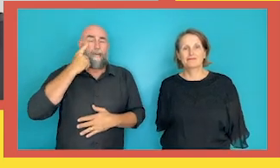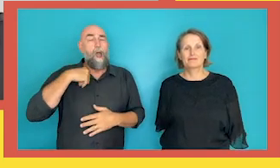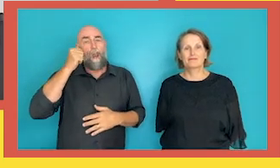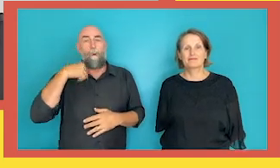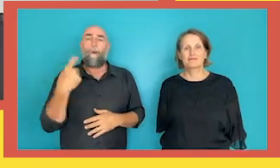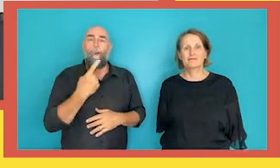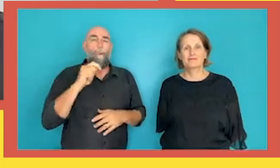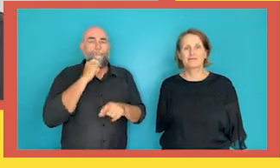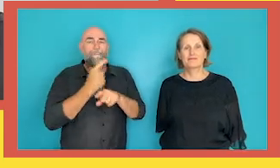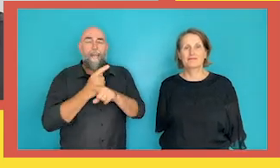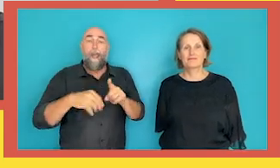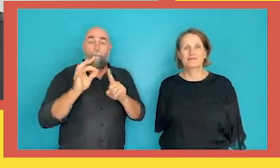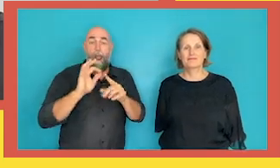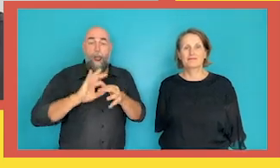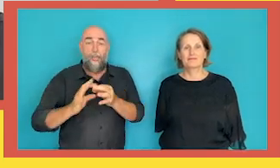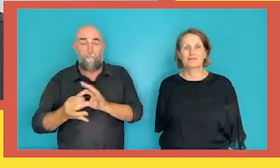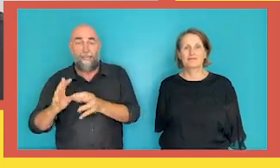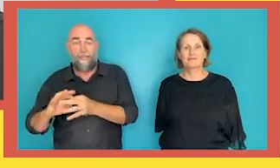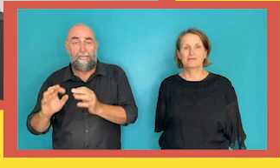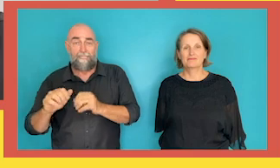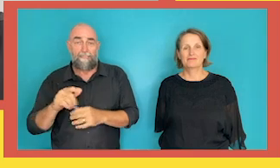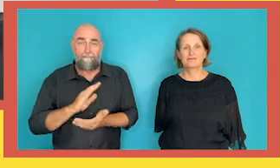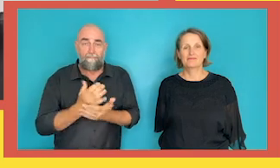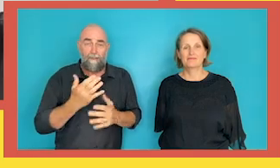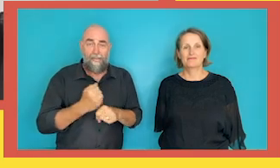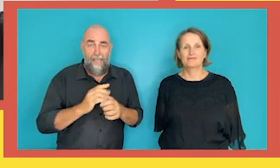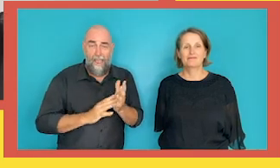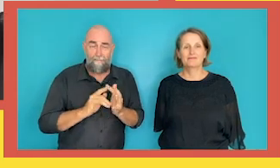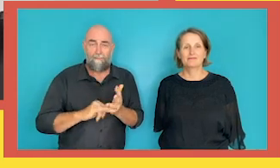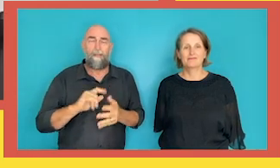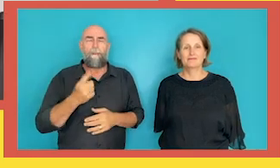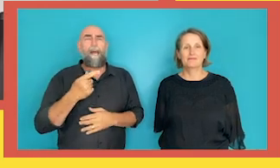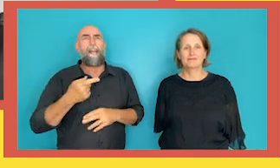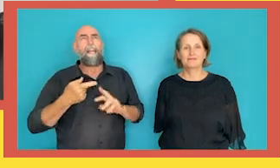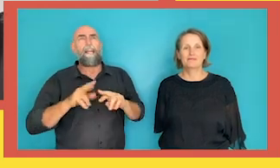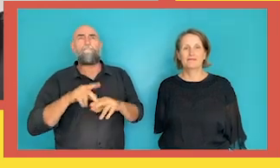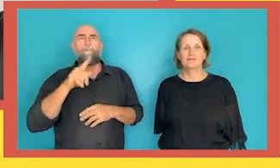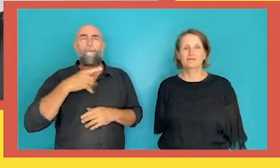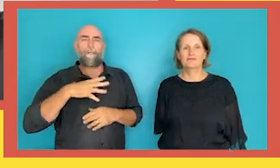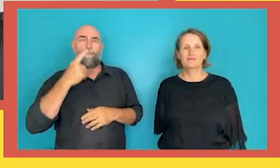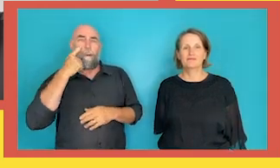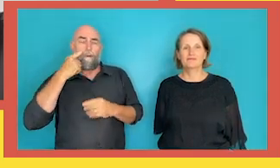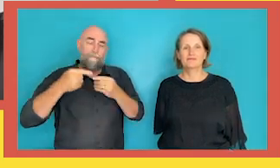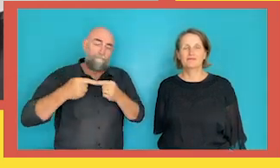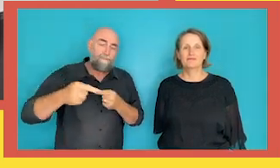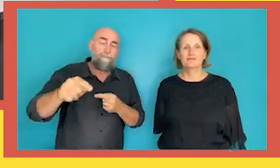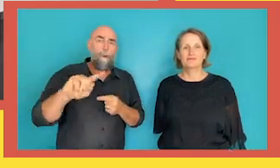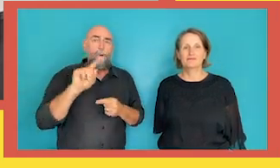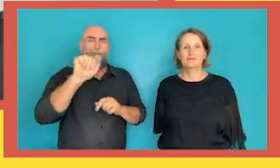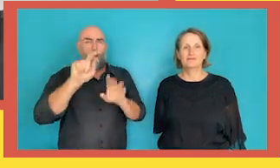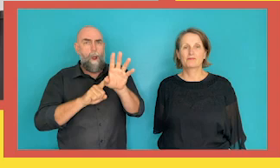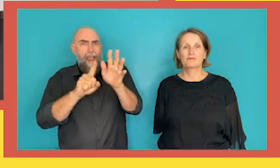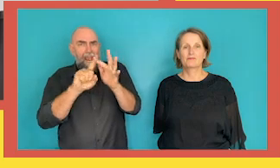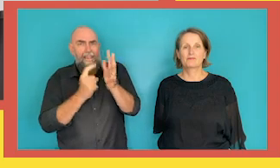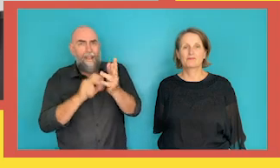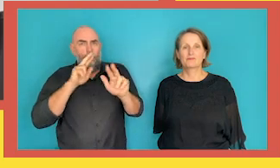Games, but it's almost, I want to have a yarn about what each of your years will look like, especially with Ryley and Ella, who are